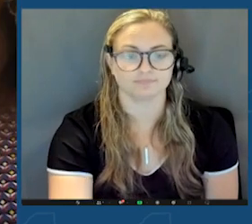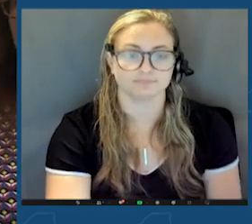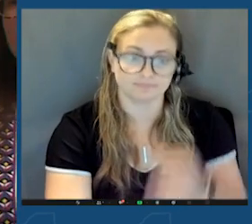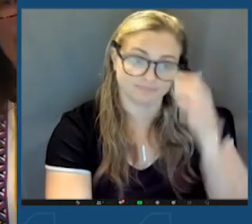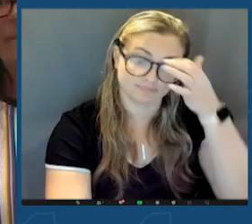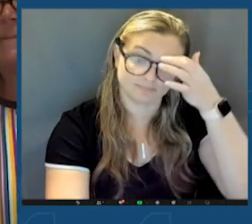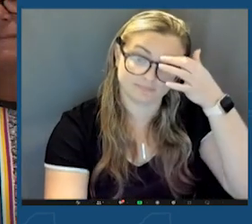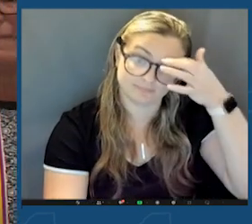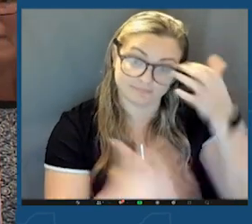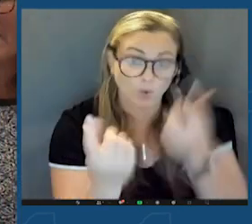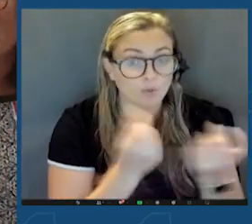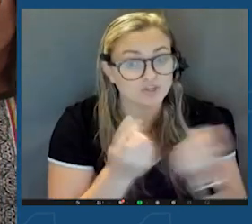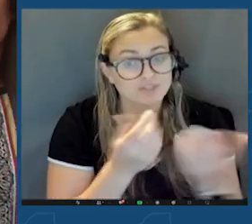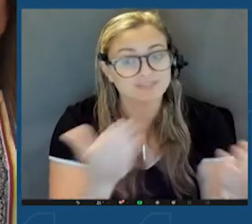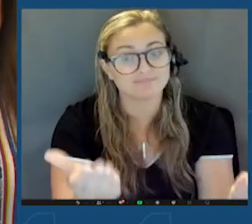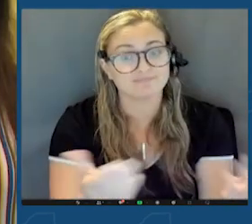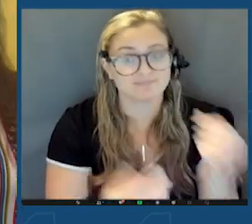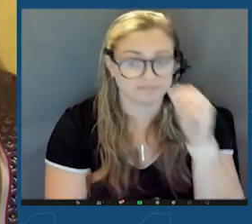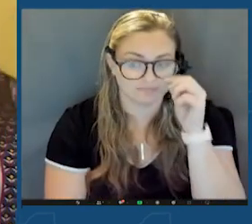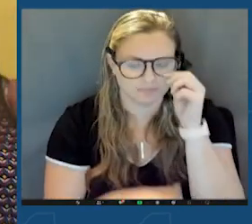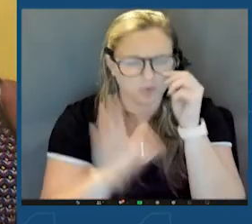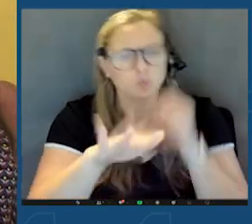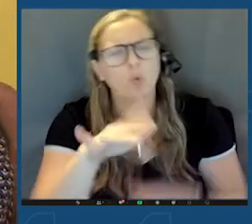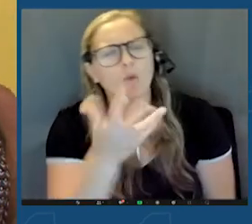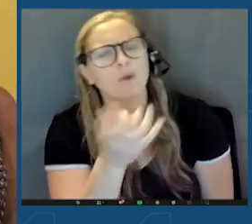Any questions? Governor, I just wanted to ask,